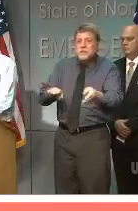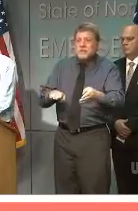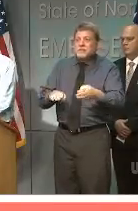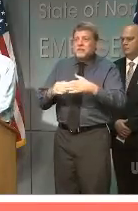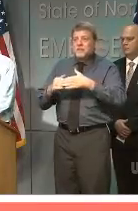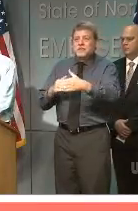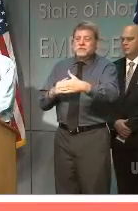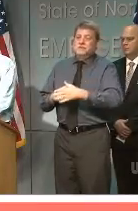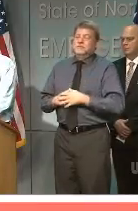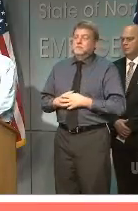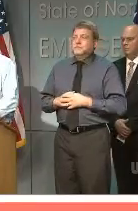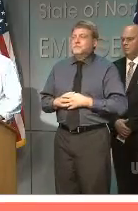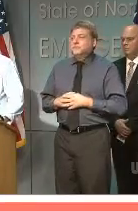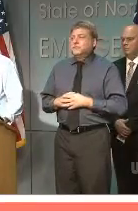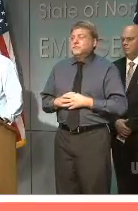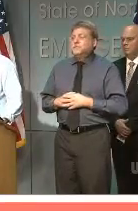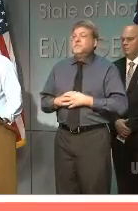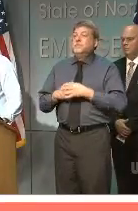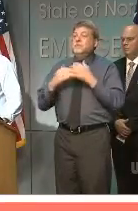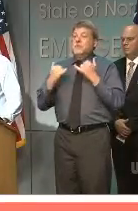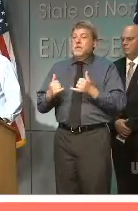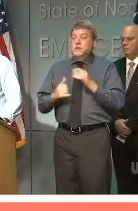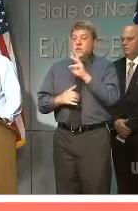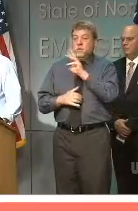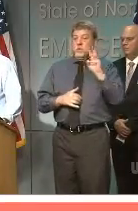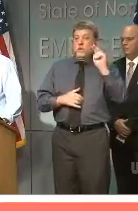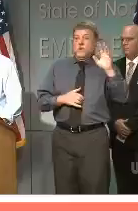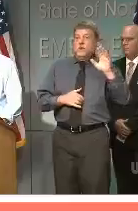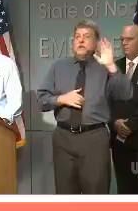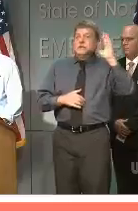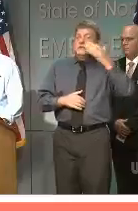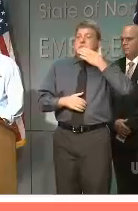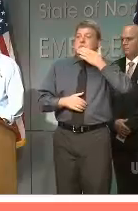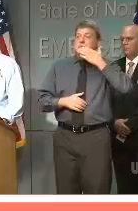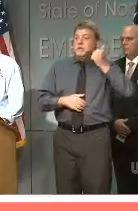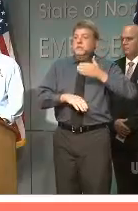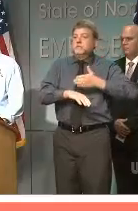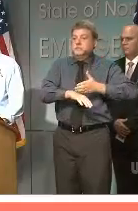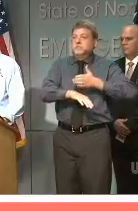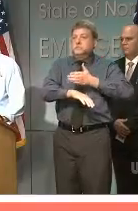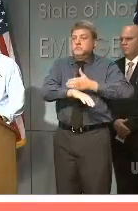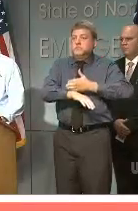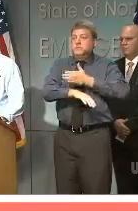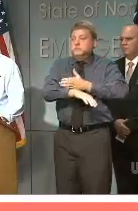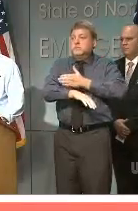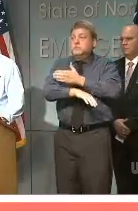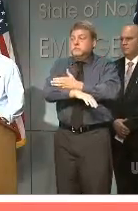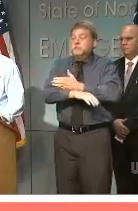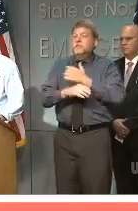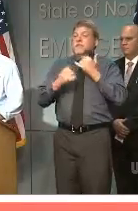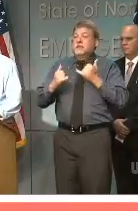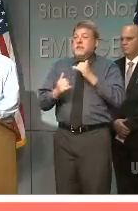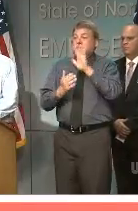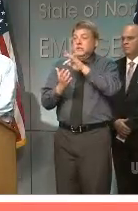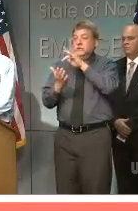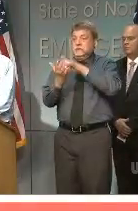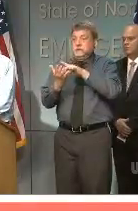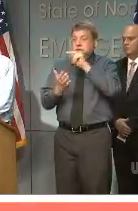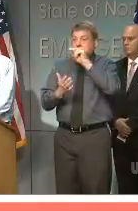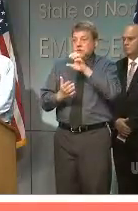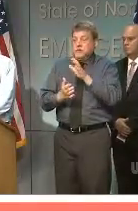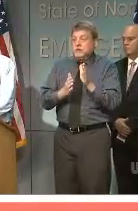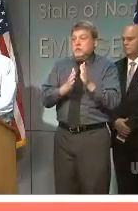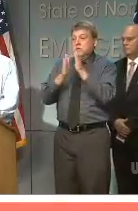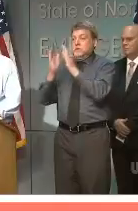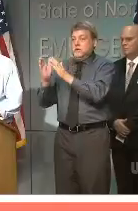While the storm winds down in the west, central and eastern North Carolina, including the Triad and the